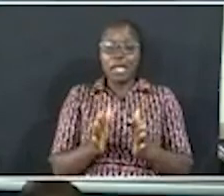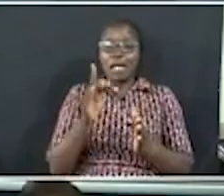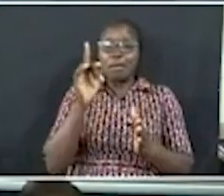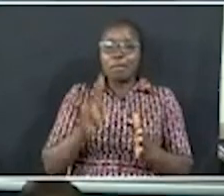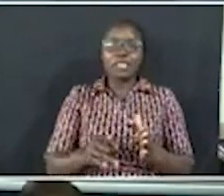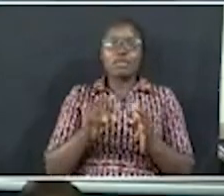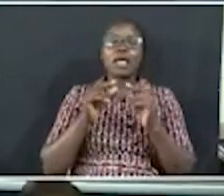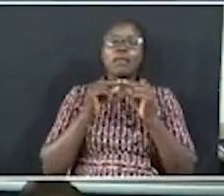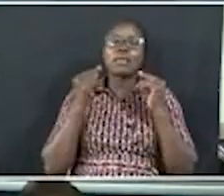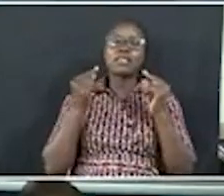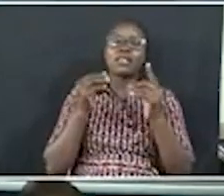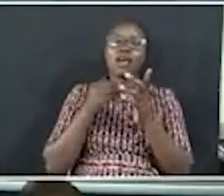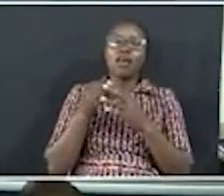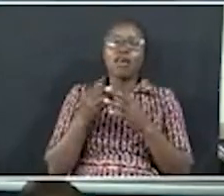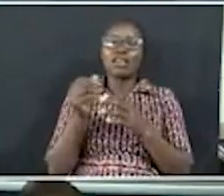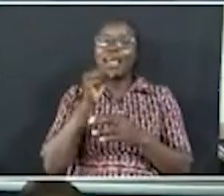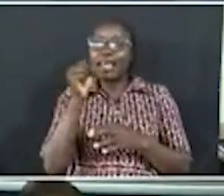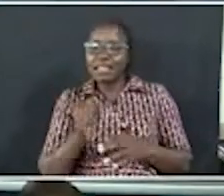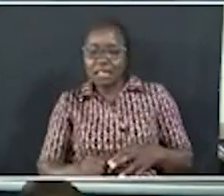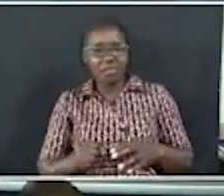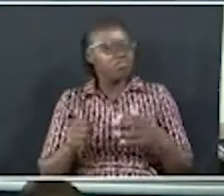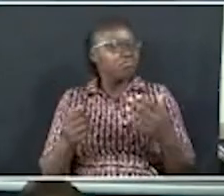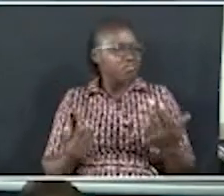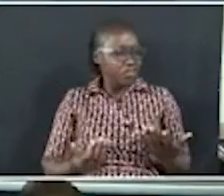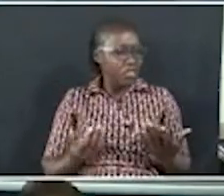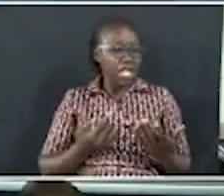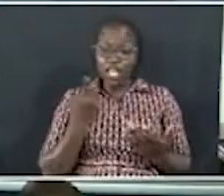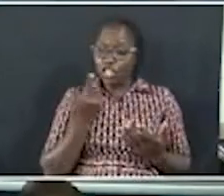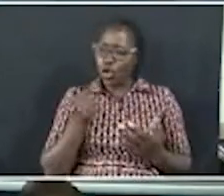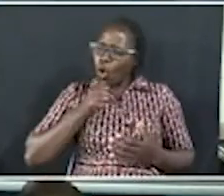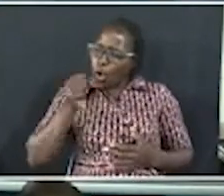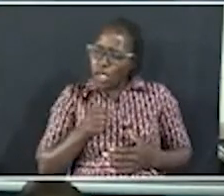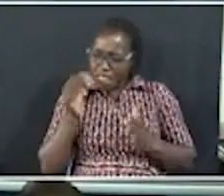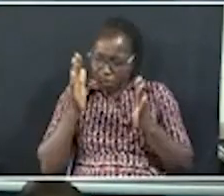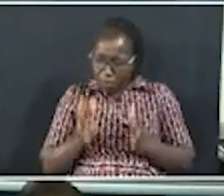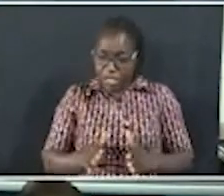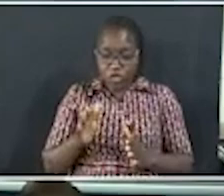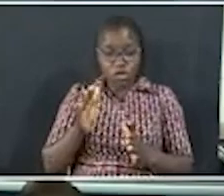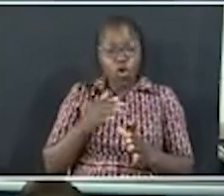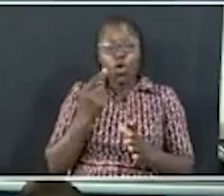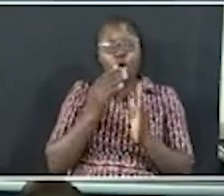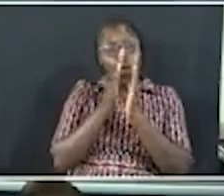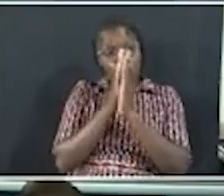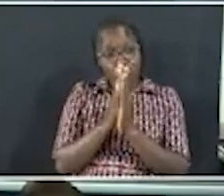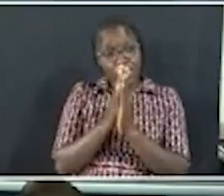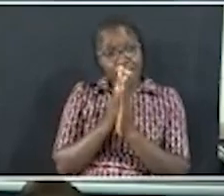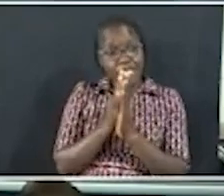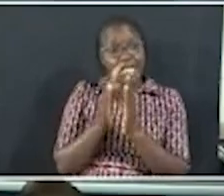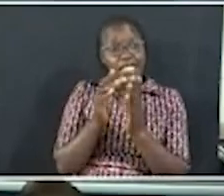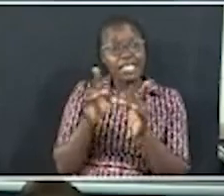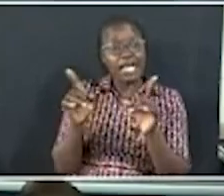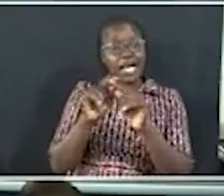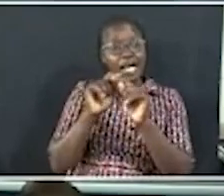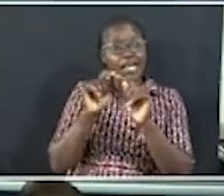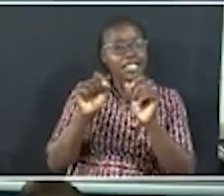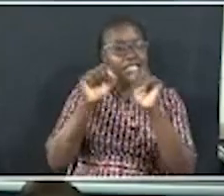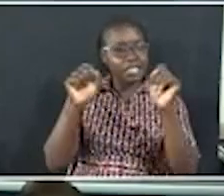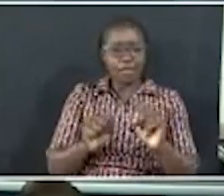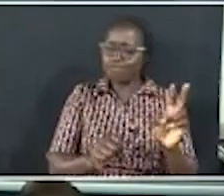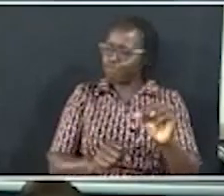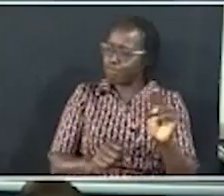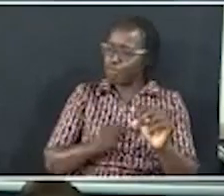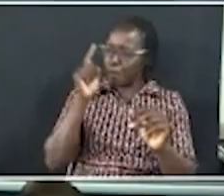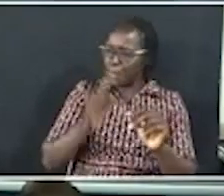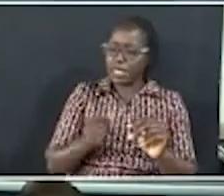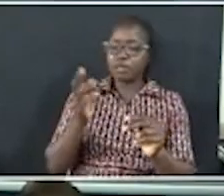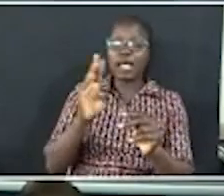must be a pastor, must be an elder, or must be the oldest person who prays in a certain way. It must be